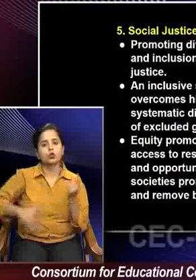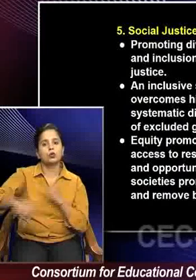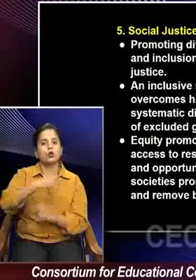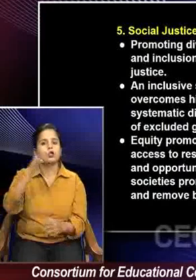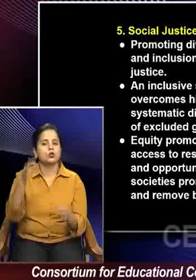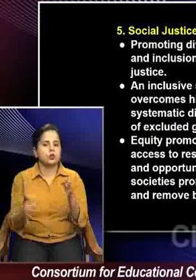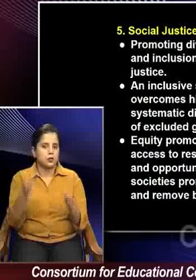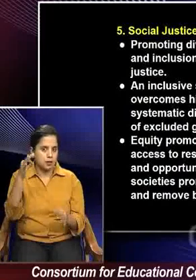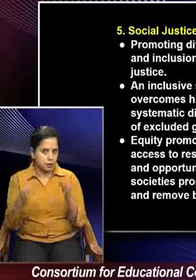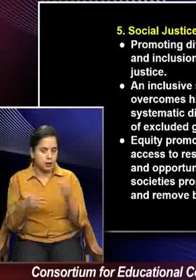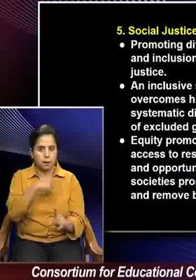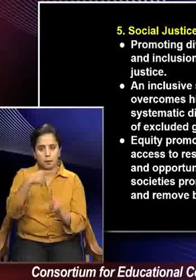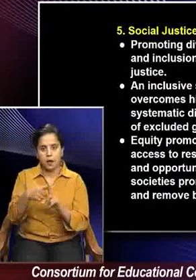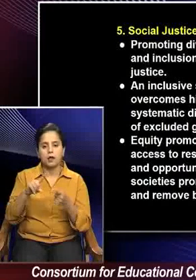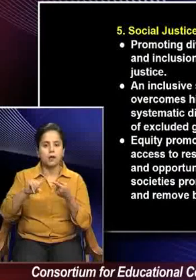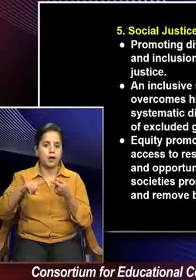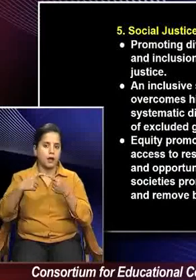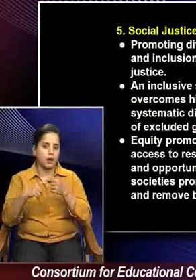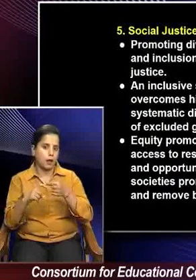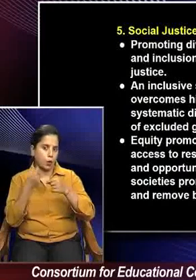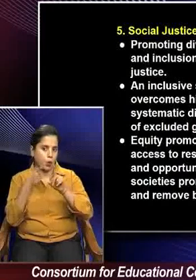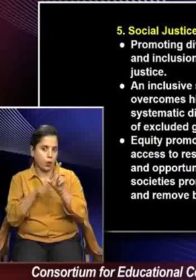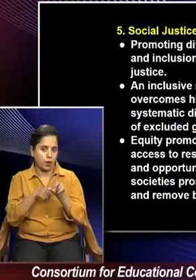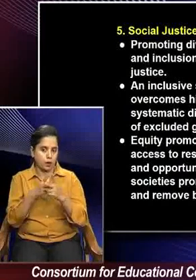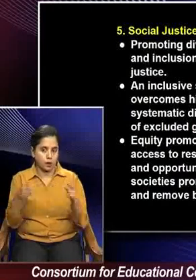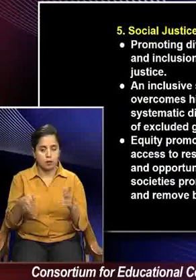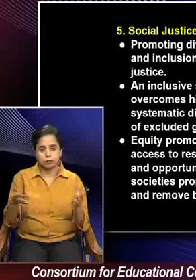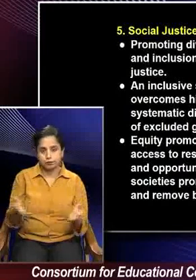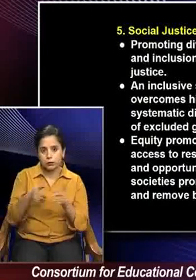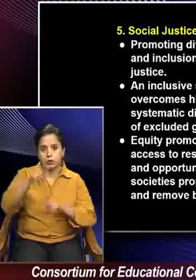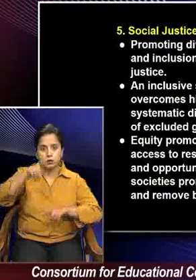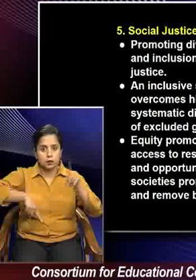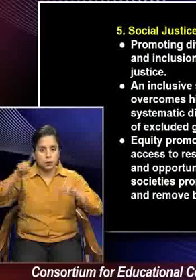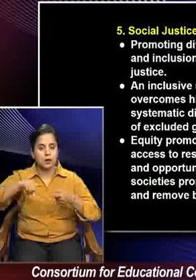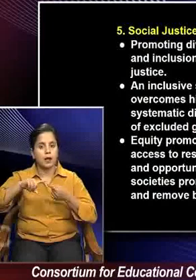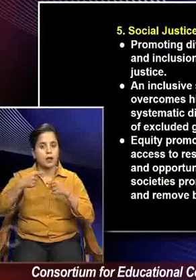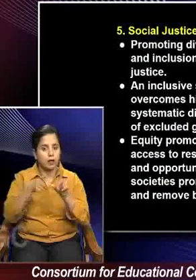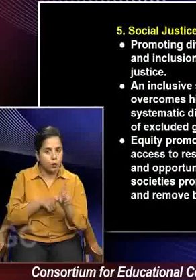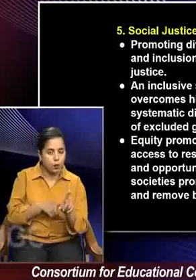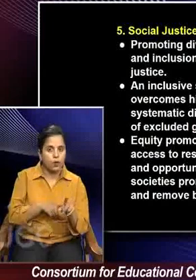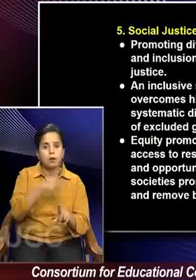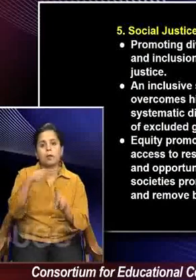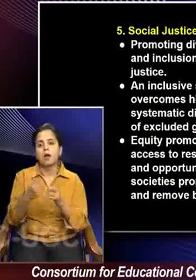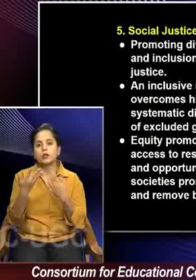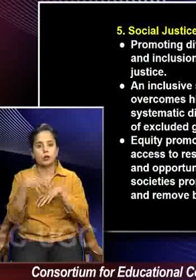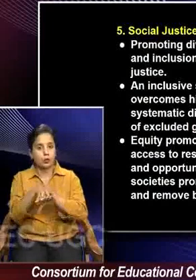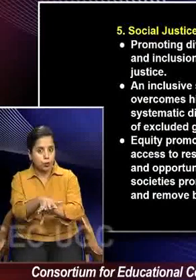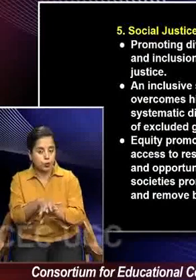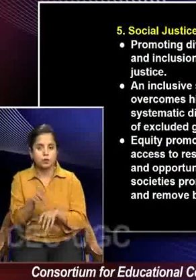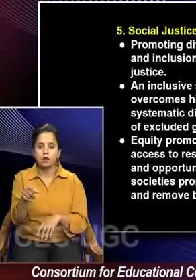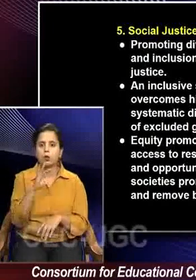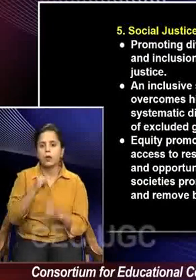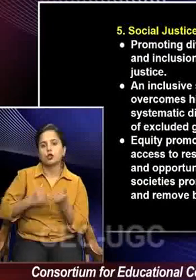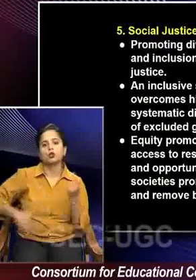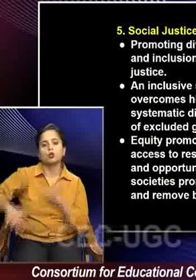justice and equity. Promoting diversity, equity, and inclusion is